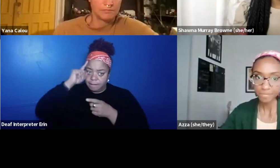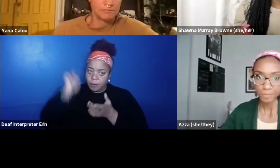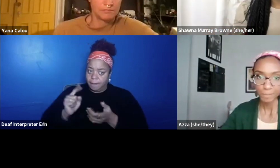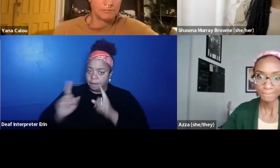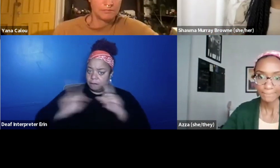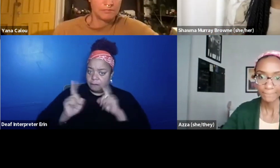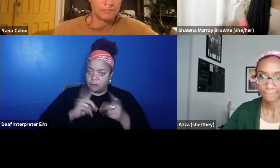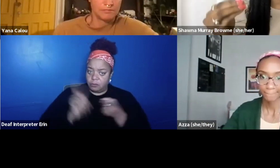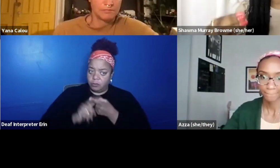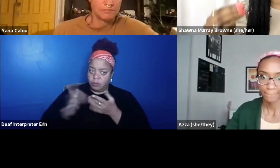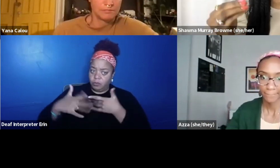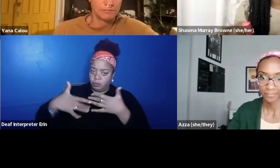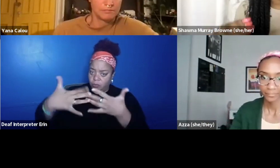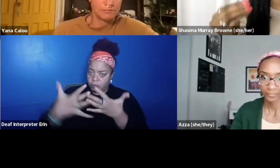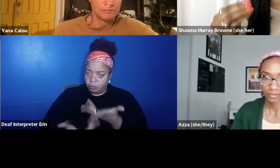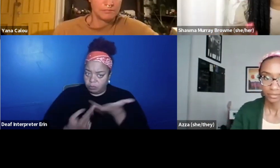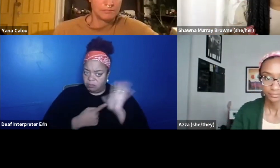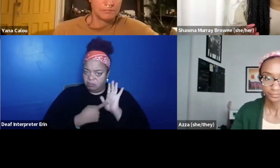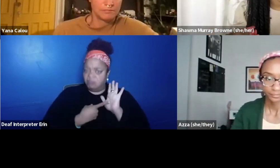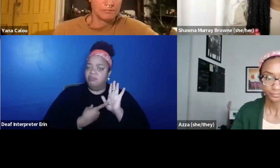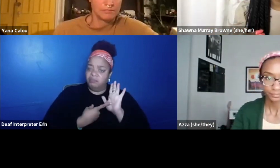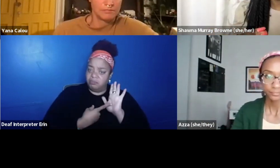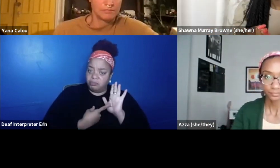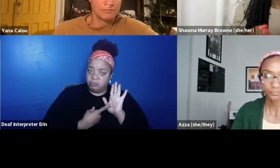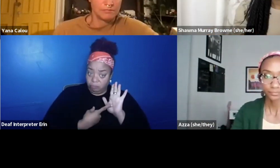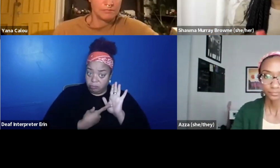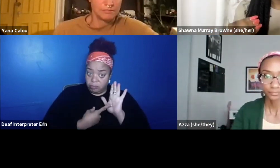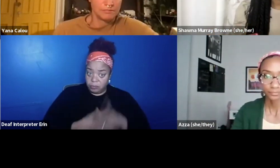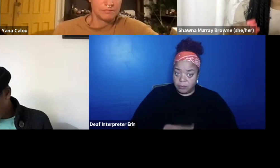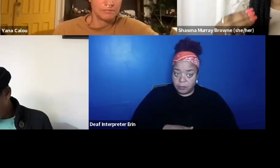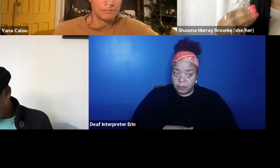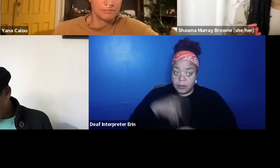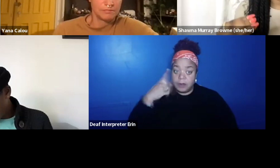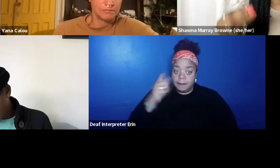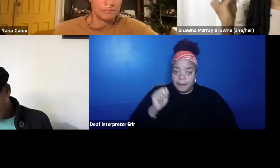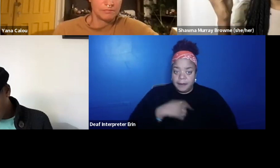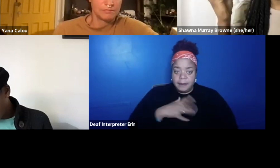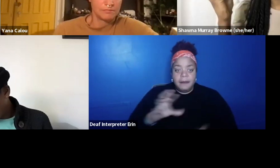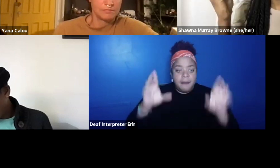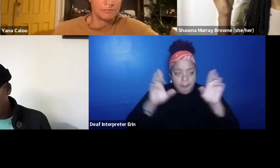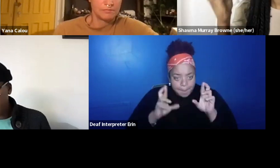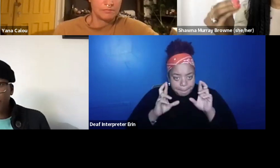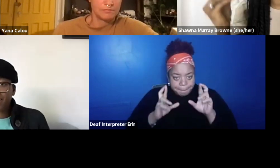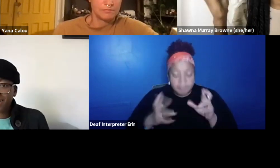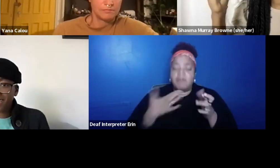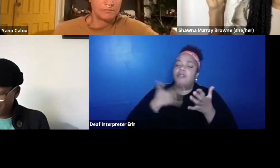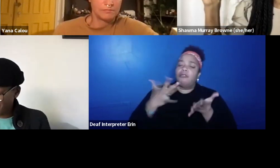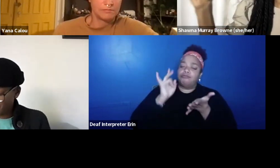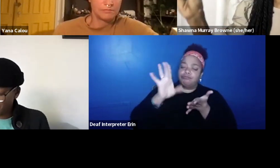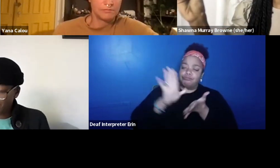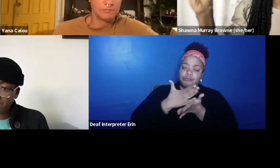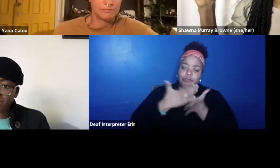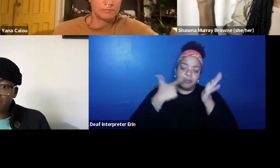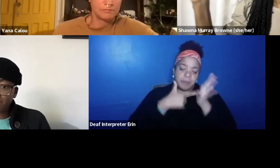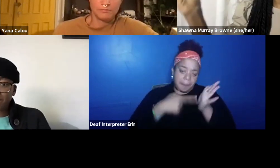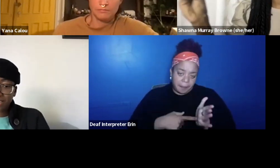hope to get to a point where I can share an example of how we might utilize some